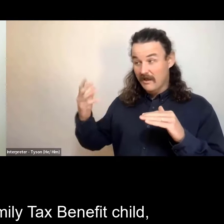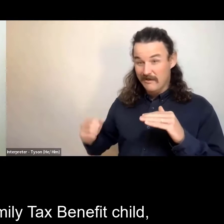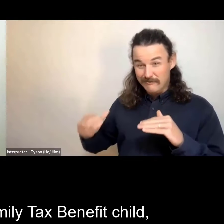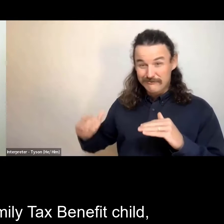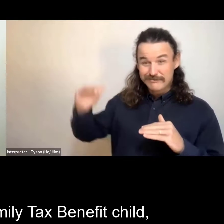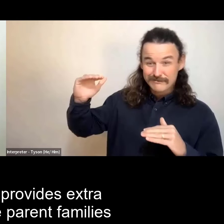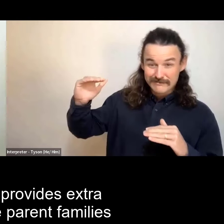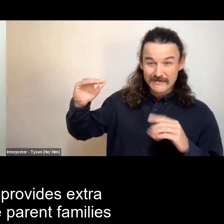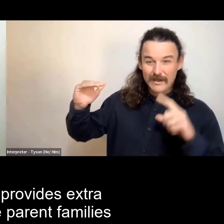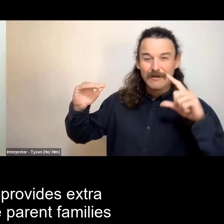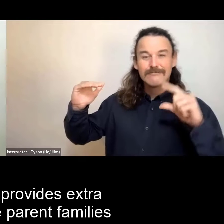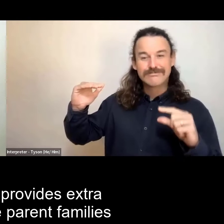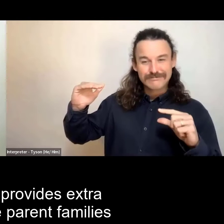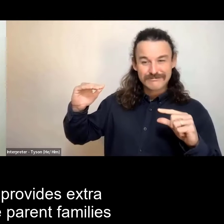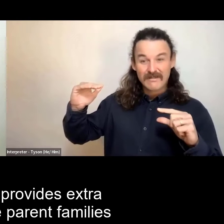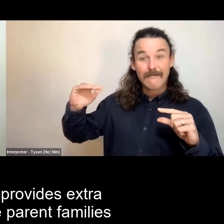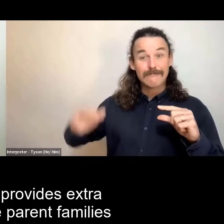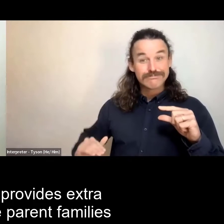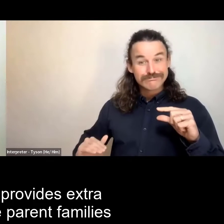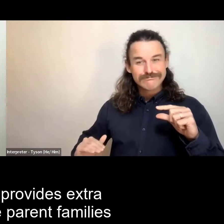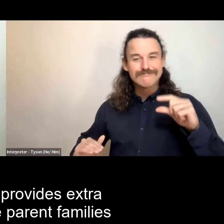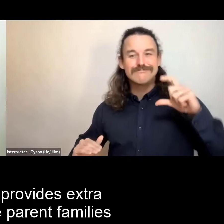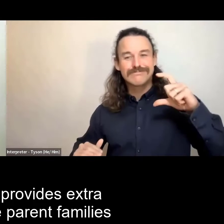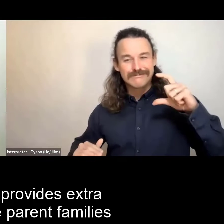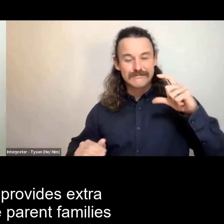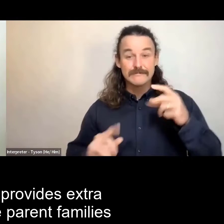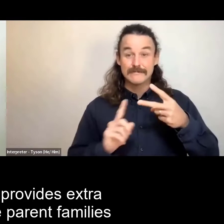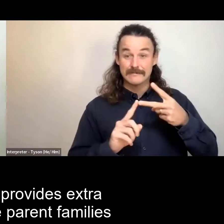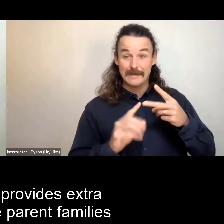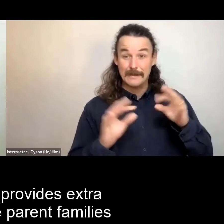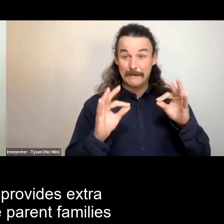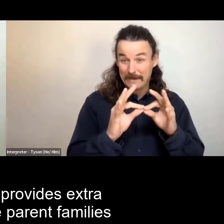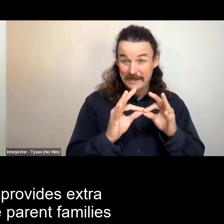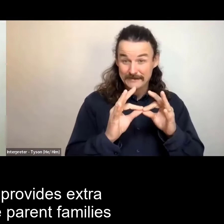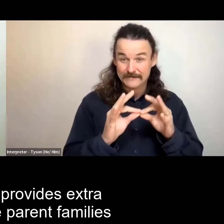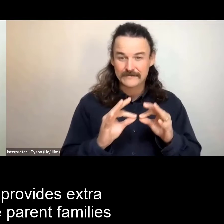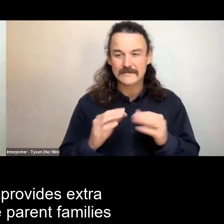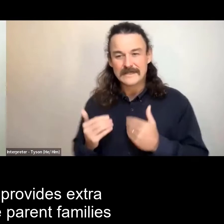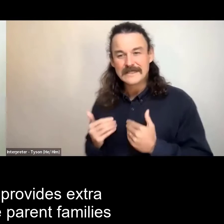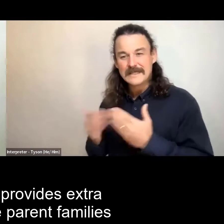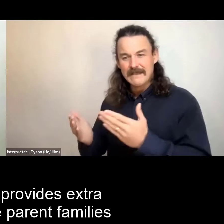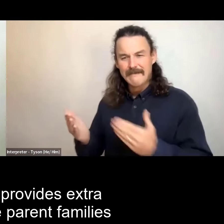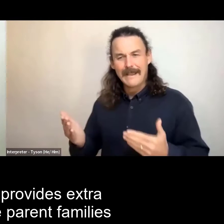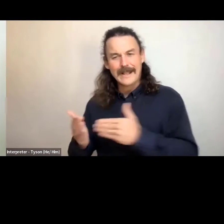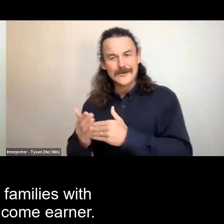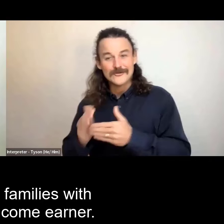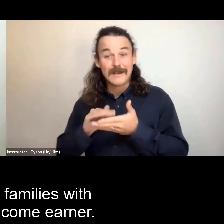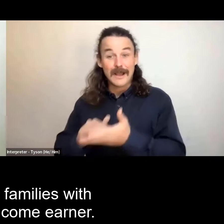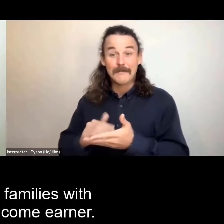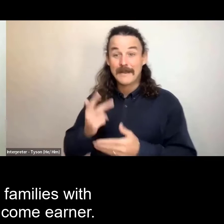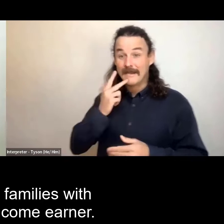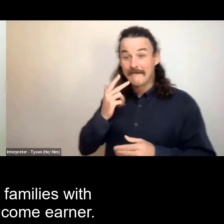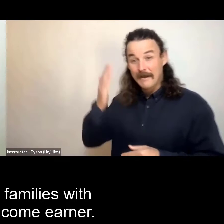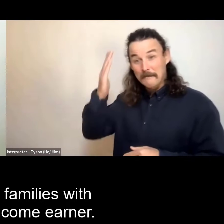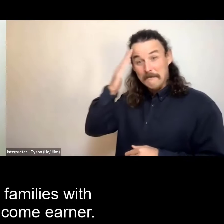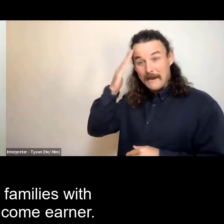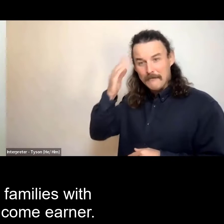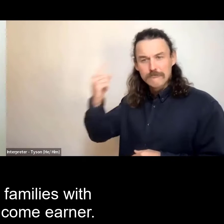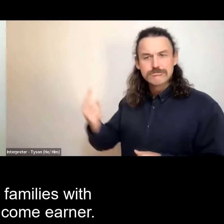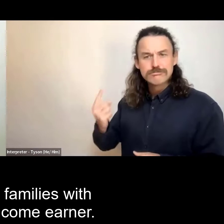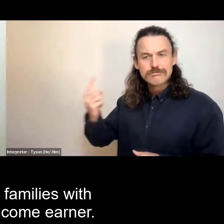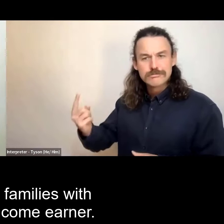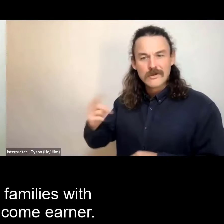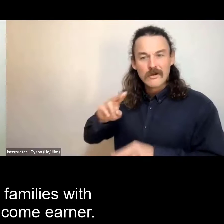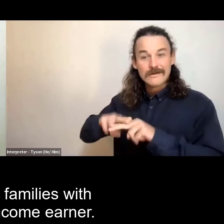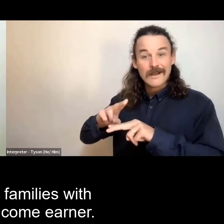child, while Part B provides extra help for single parent families and couple families with